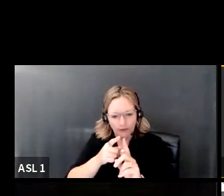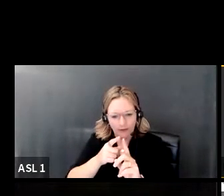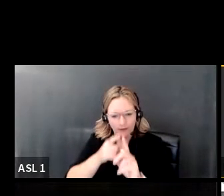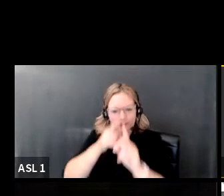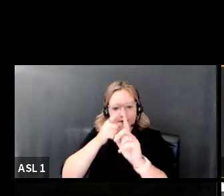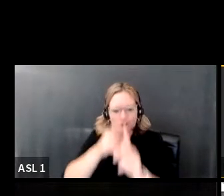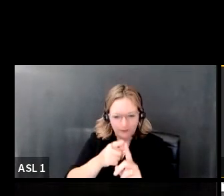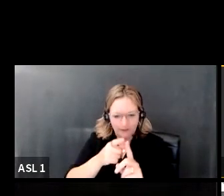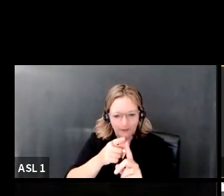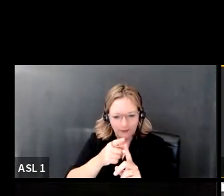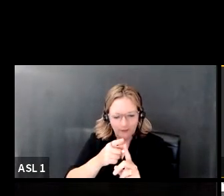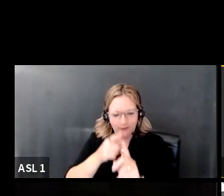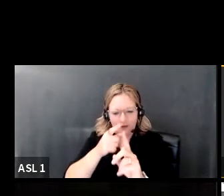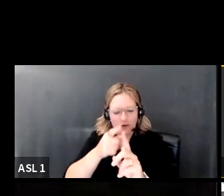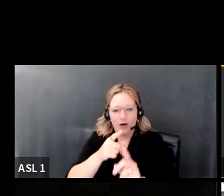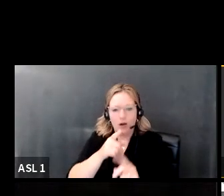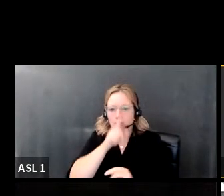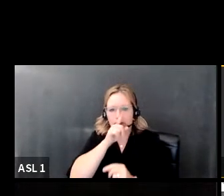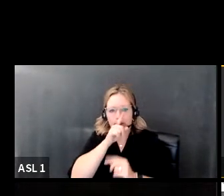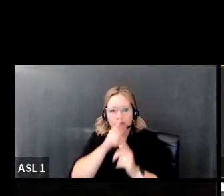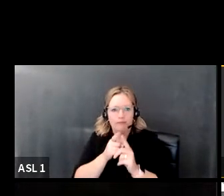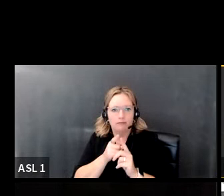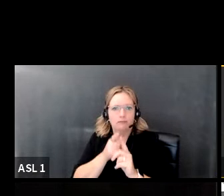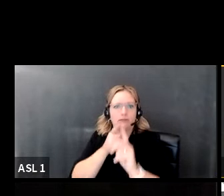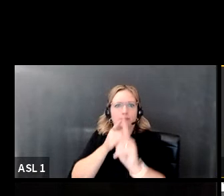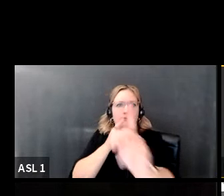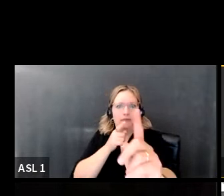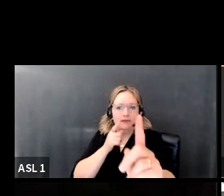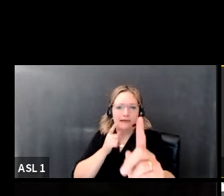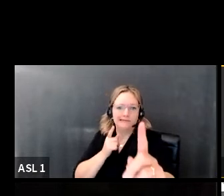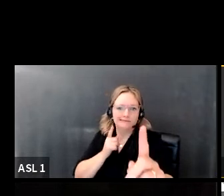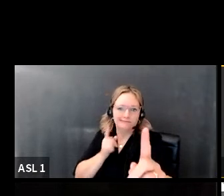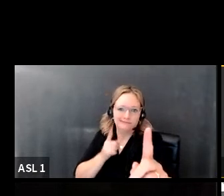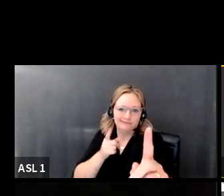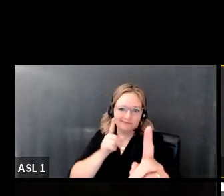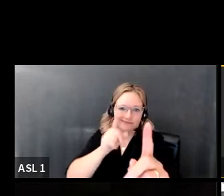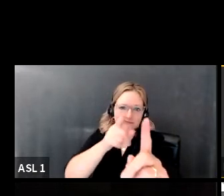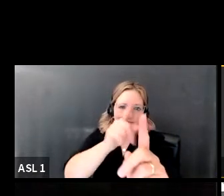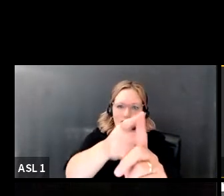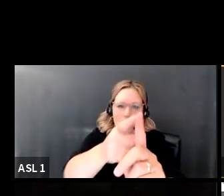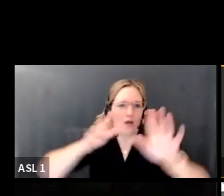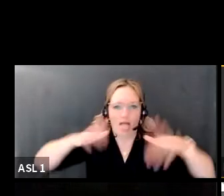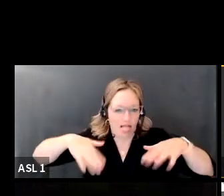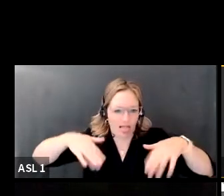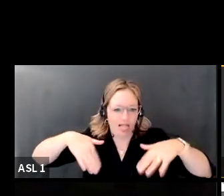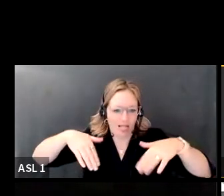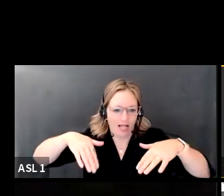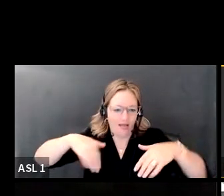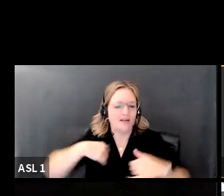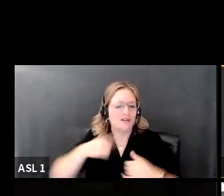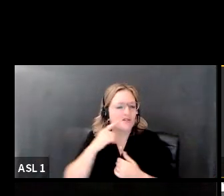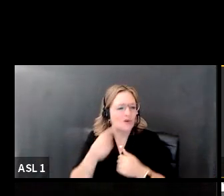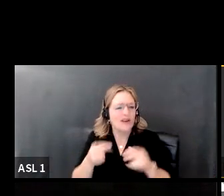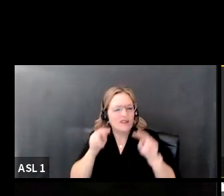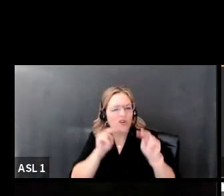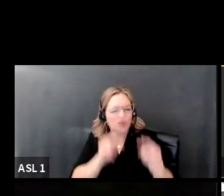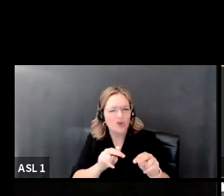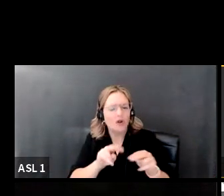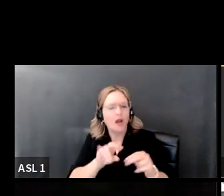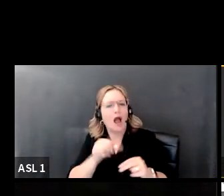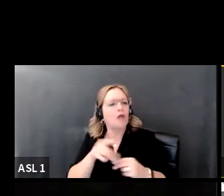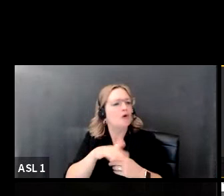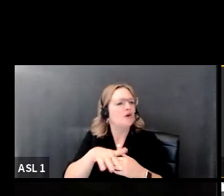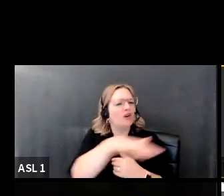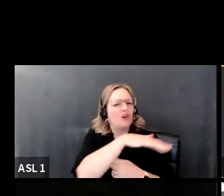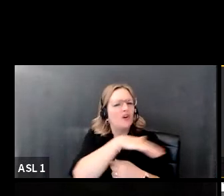work on and how to establish that there is an ongoing a study as we know but i think using even tapping into other academia um to begin to actually